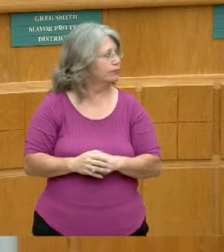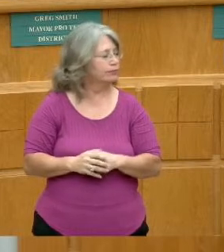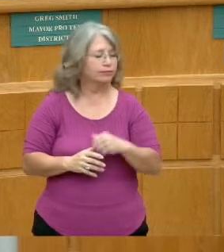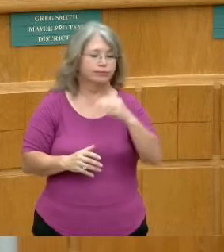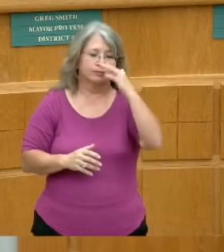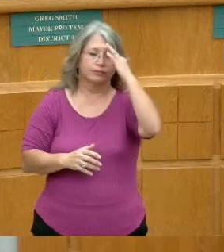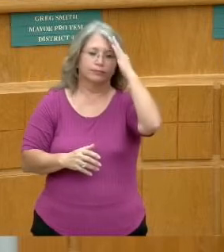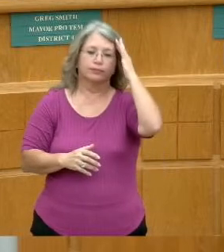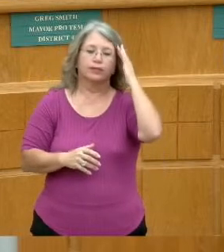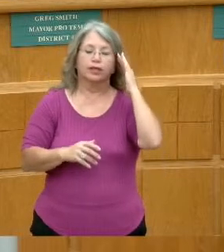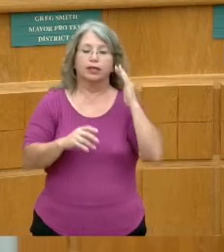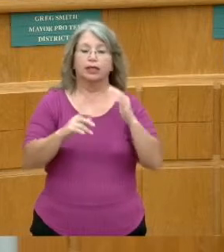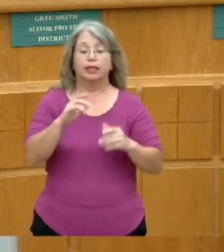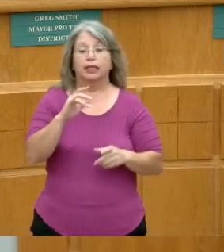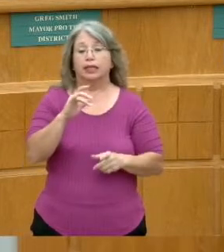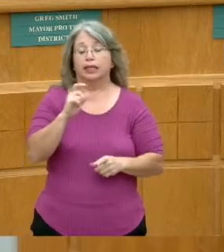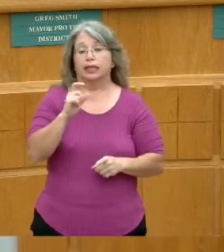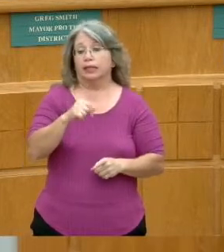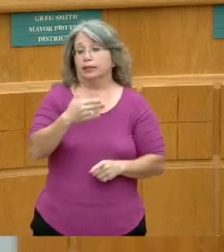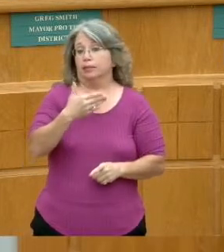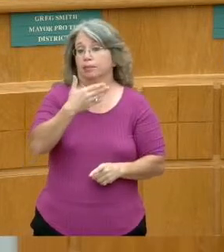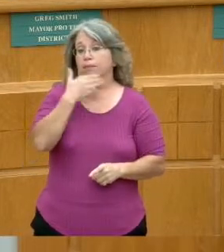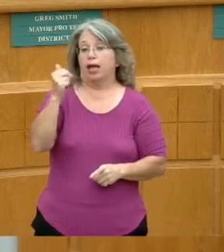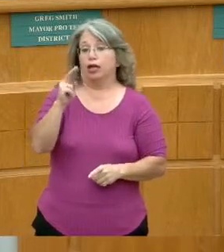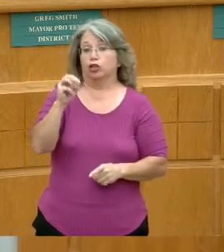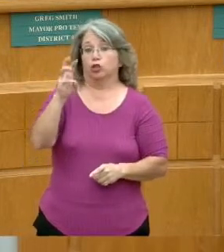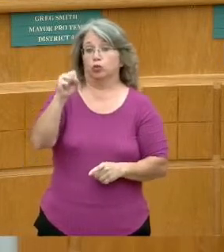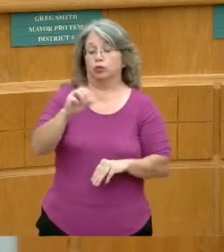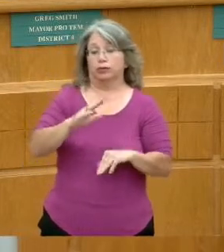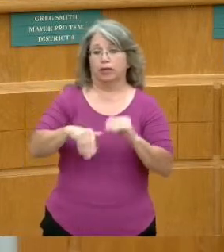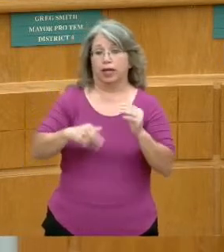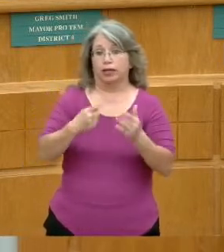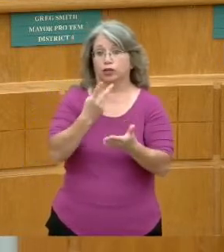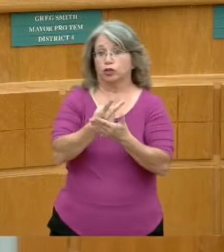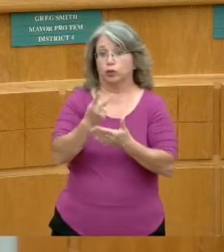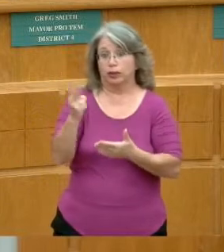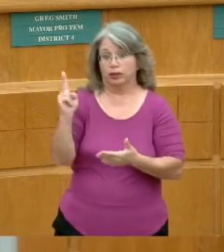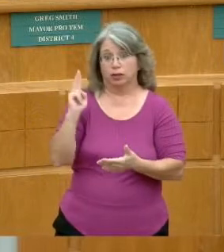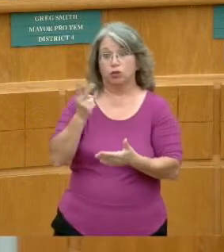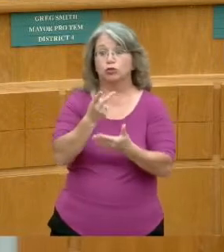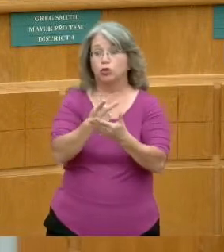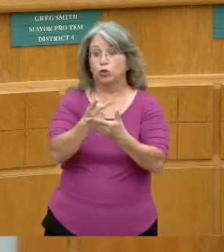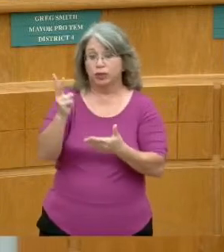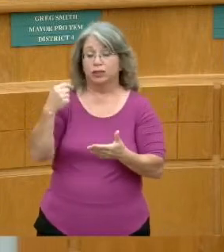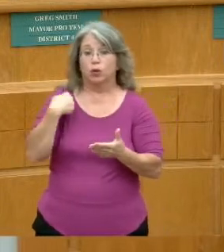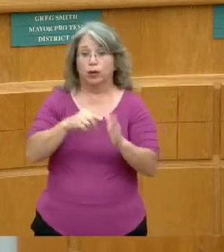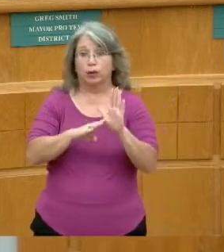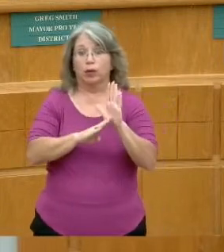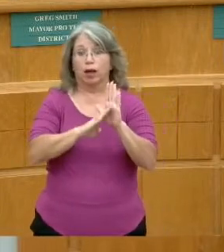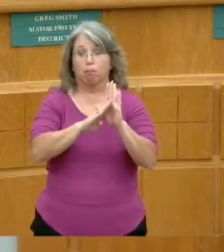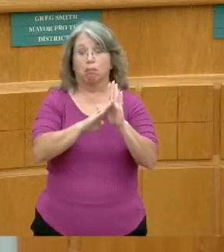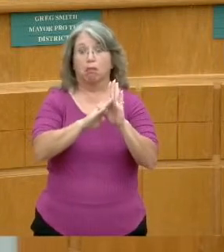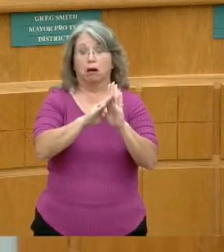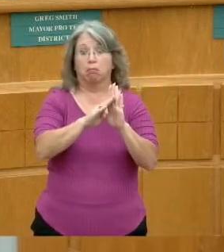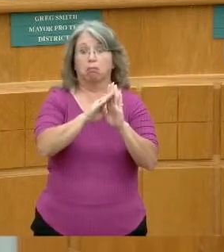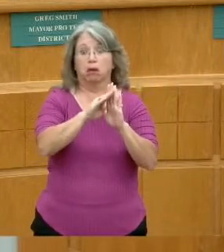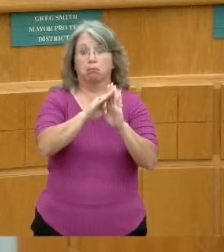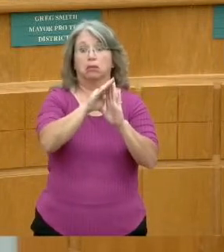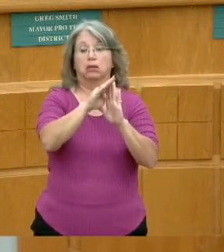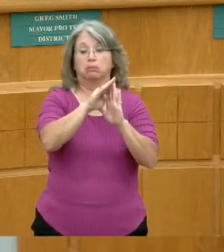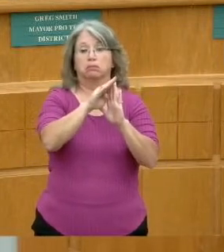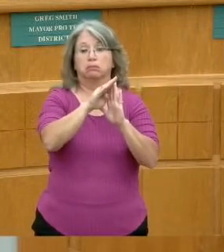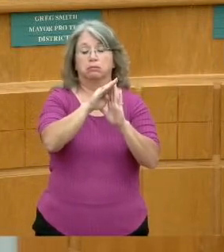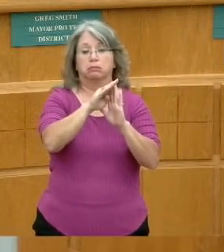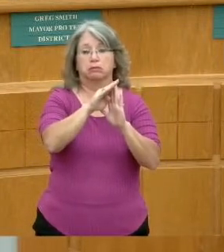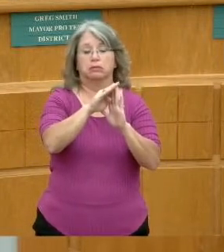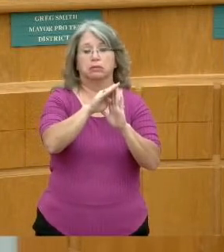is much better news than we had 2 weeks ago when we were going up the roller coaster. And